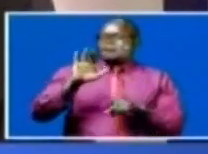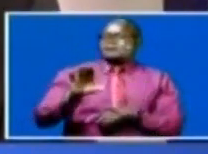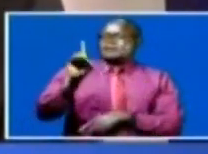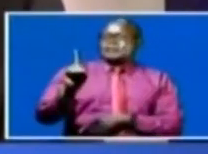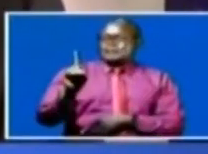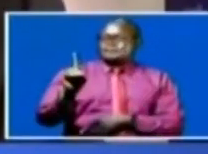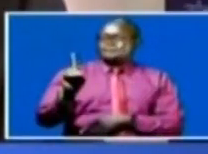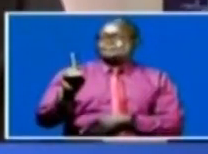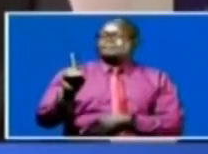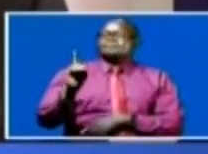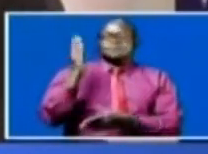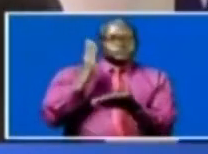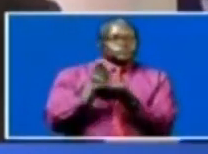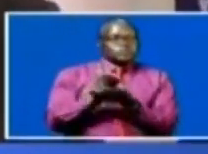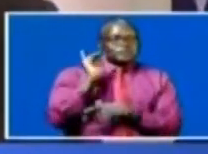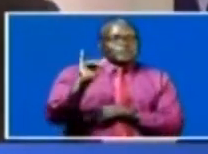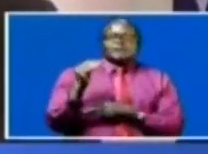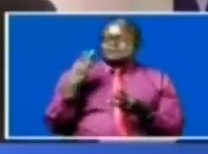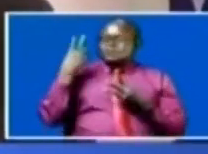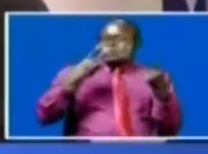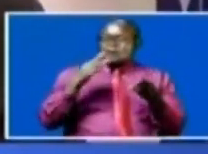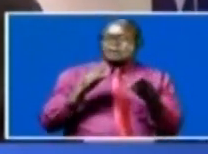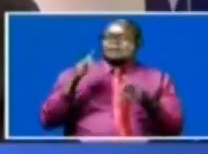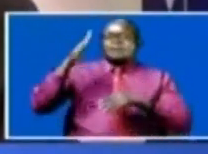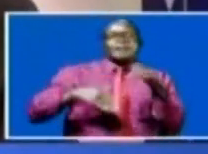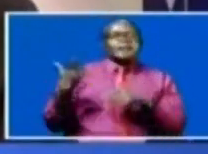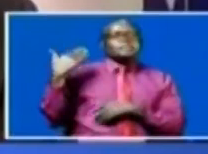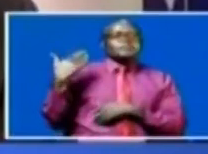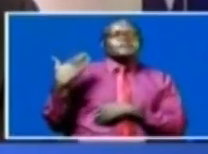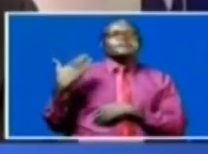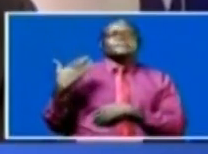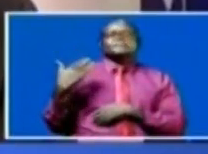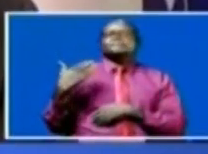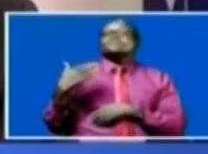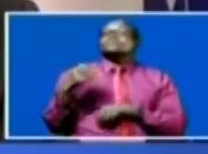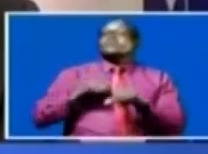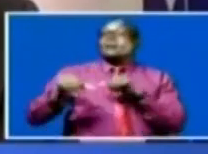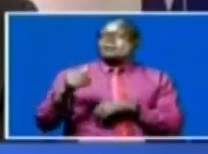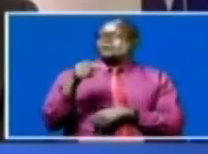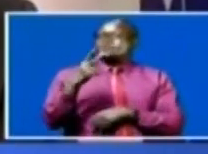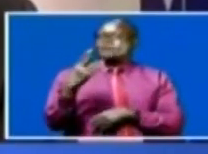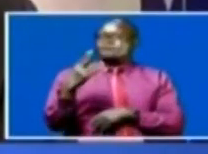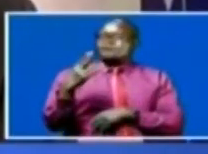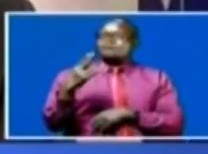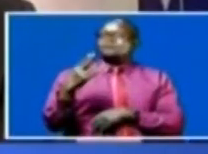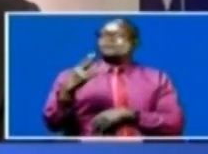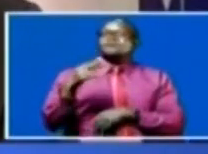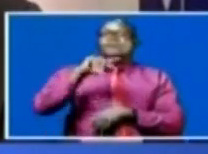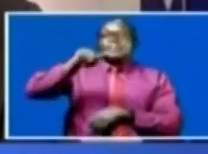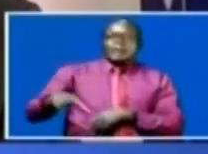clearly it is worrying now more than before, with about 22,000 TEUs getting